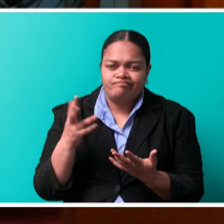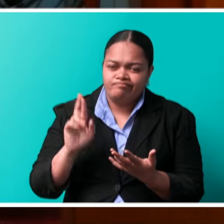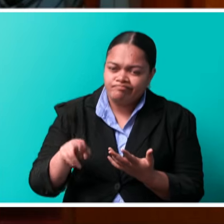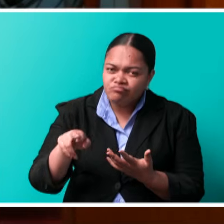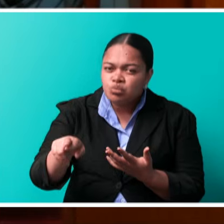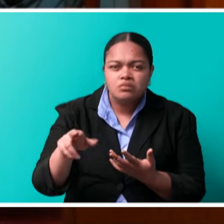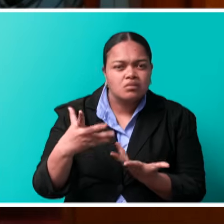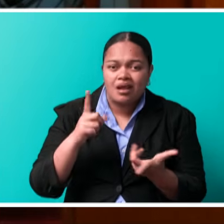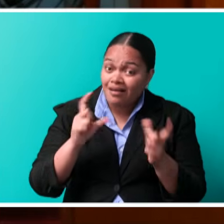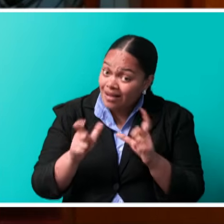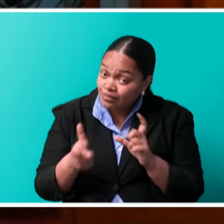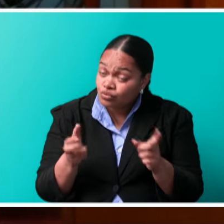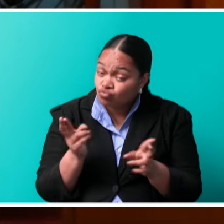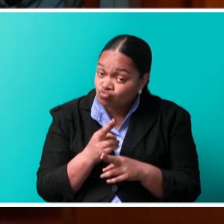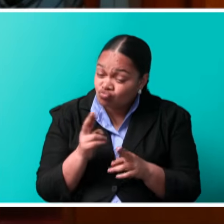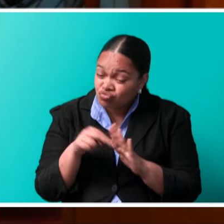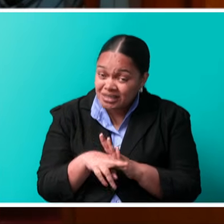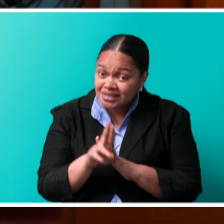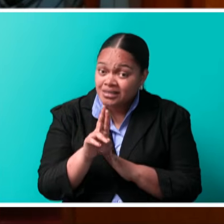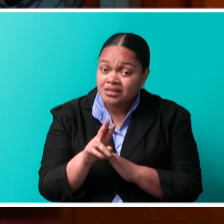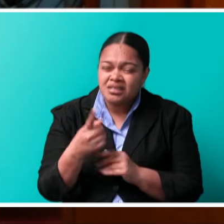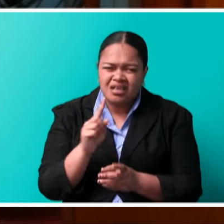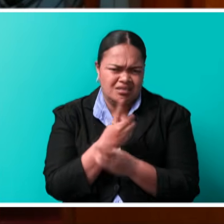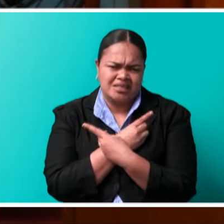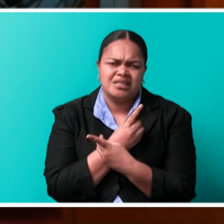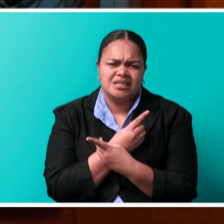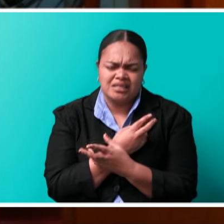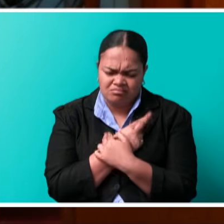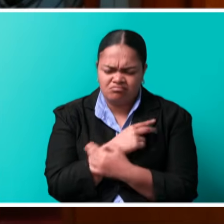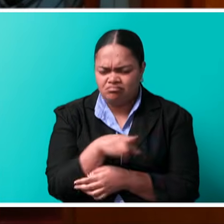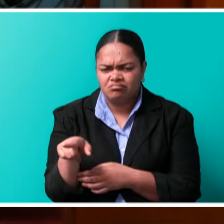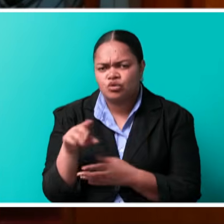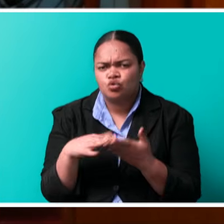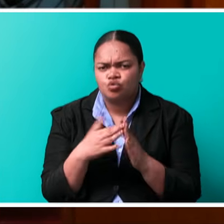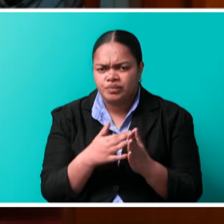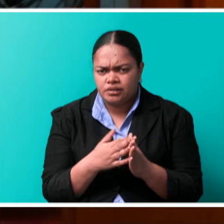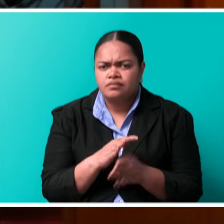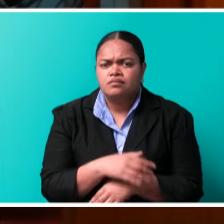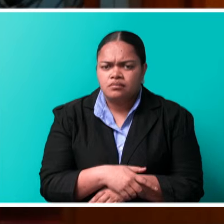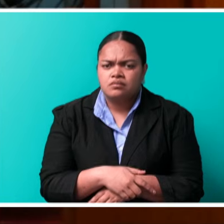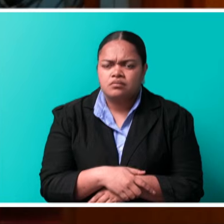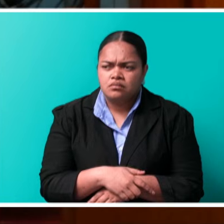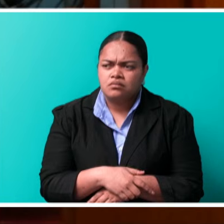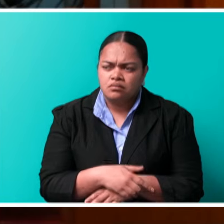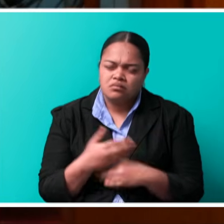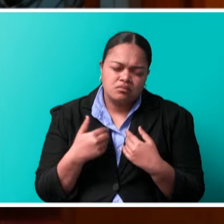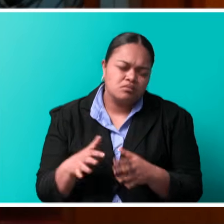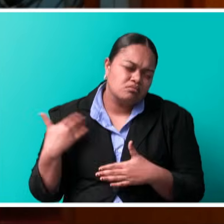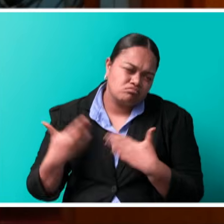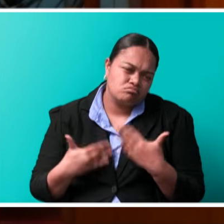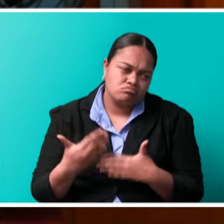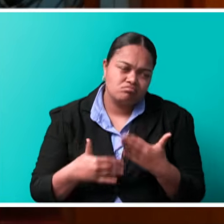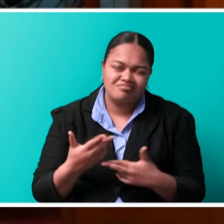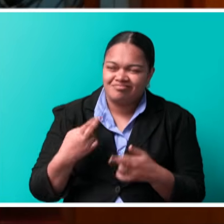climate resilience, and the dignity of communities that they have fed this nation for generations. I